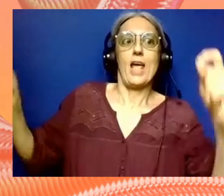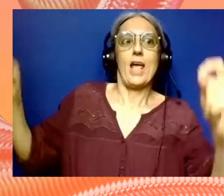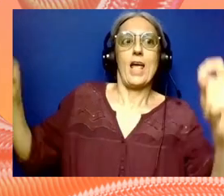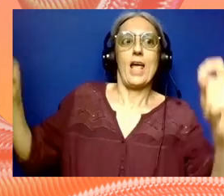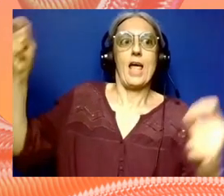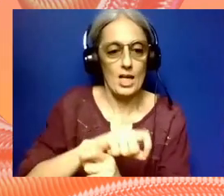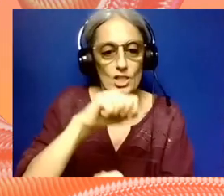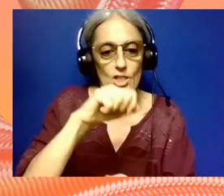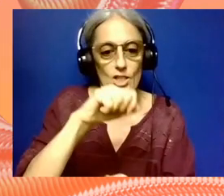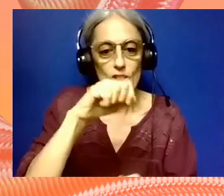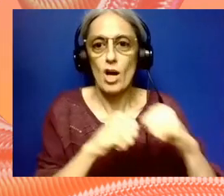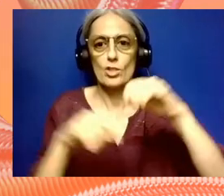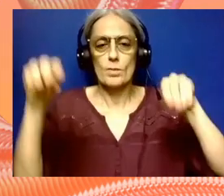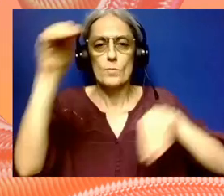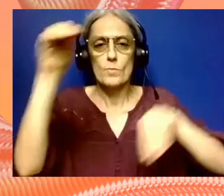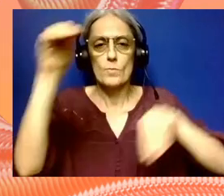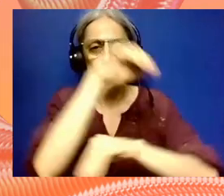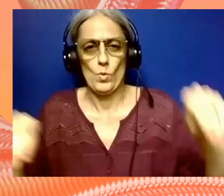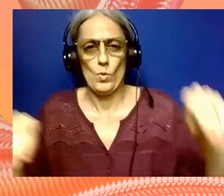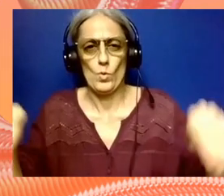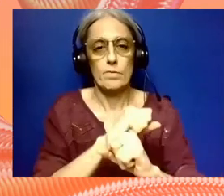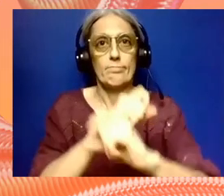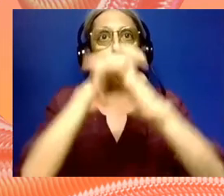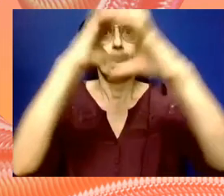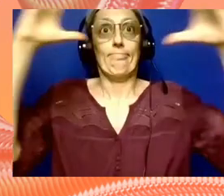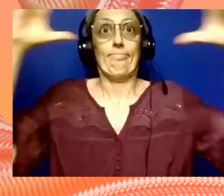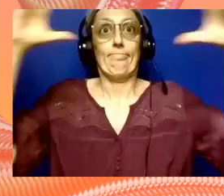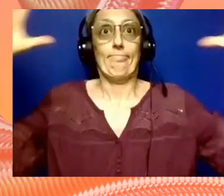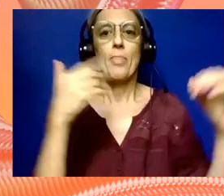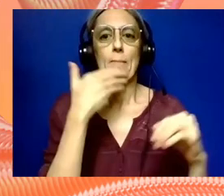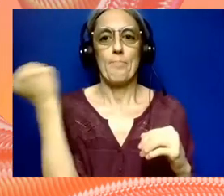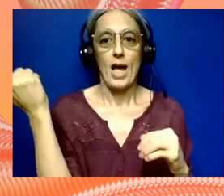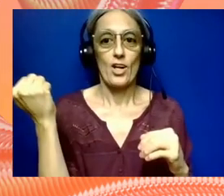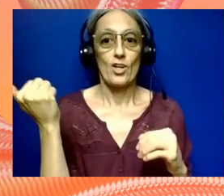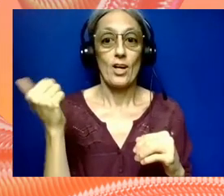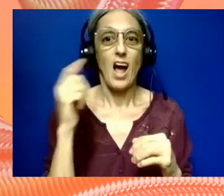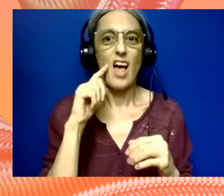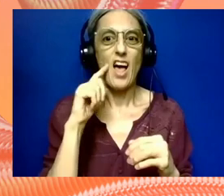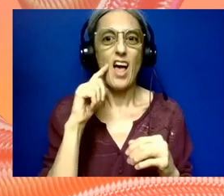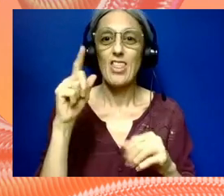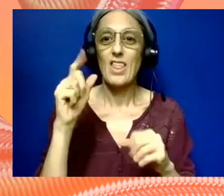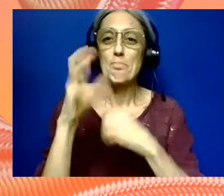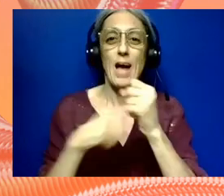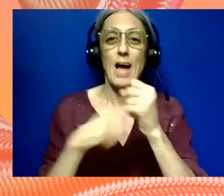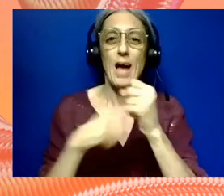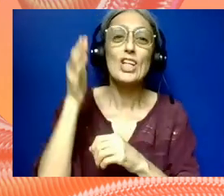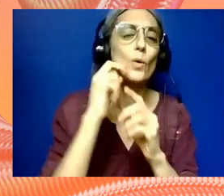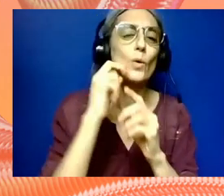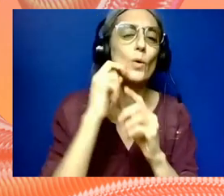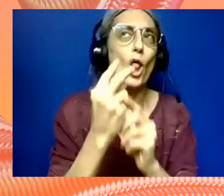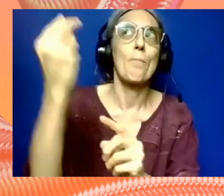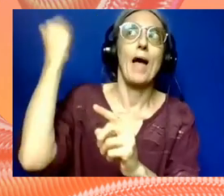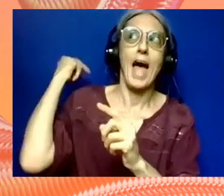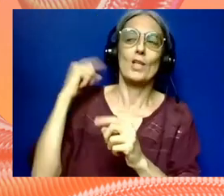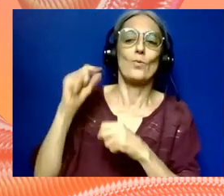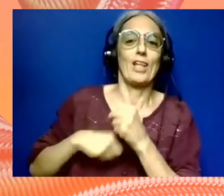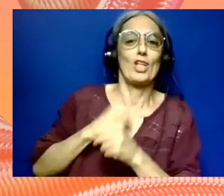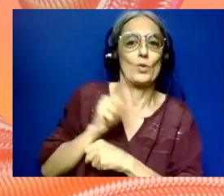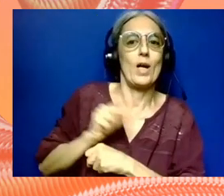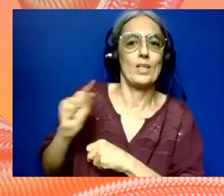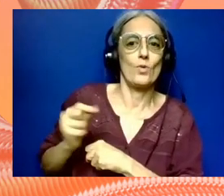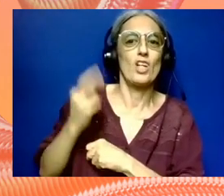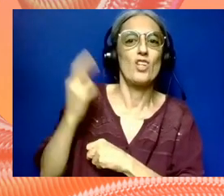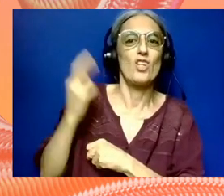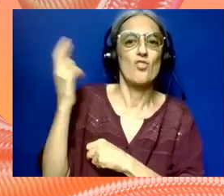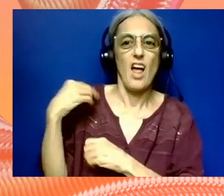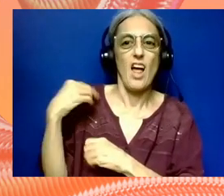and be like, And it's really interesting to think about just what you were naming about that